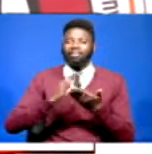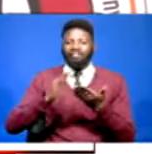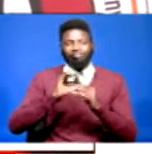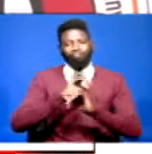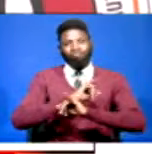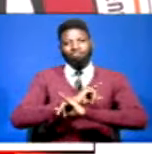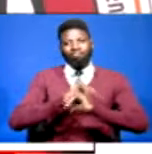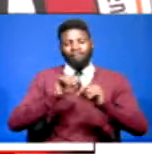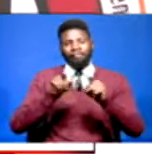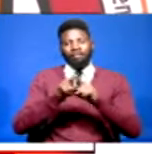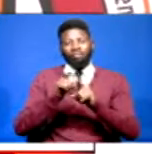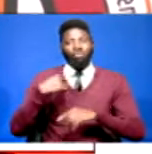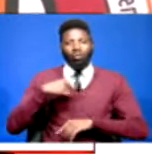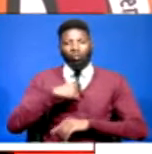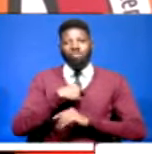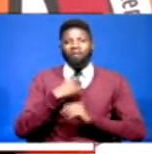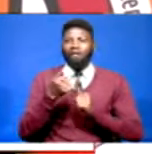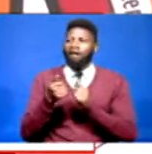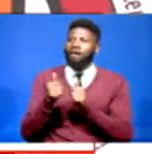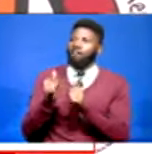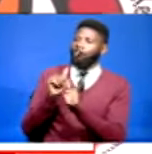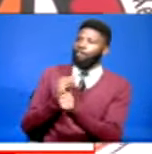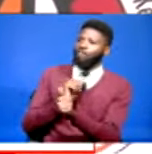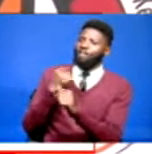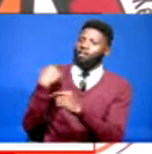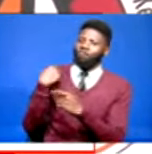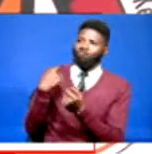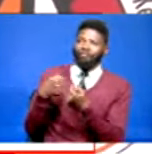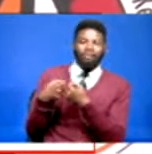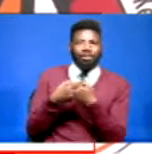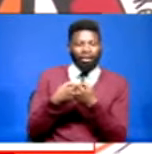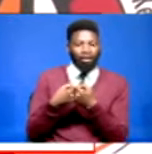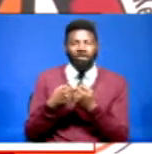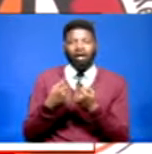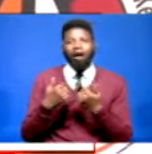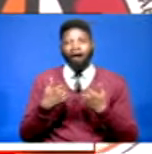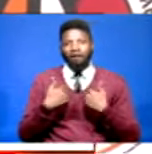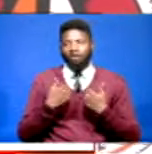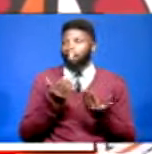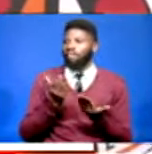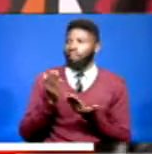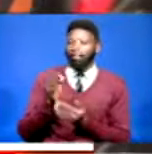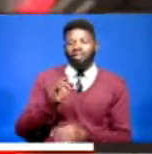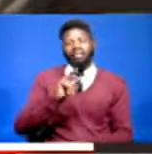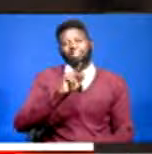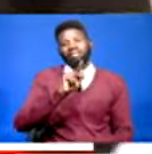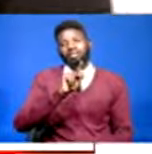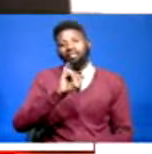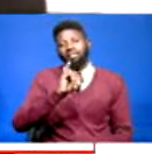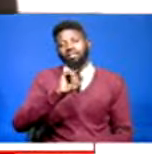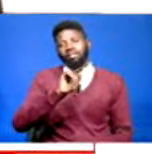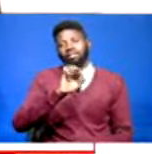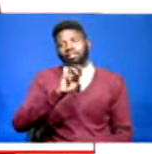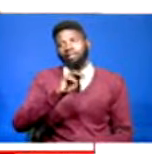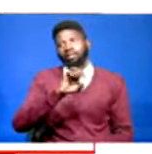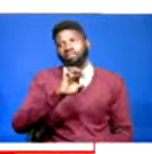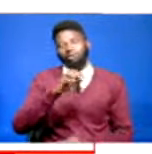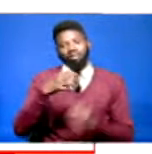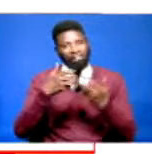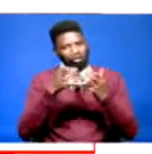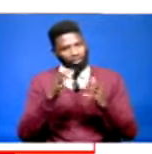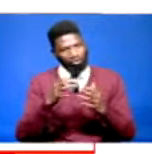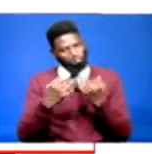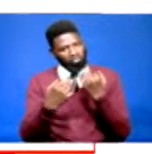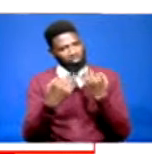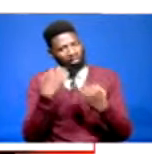avoid mishaps that we have been seeing in the recent past. With me, I have Engineer Kiteme. If you could just tell us, what are some of the resolutions